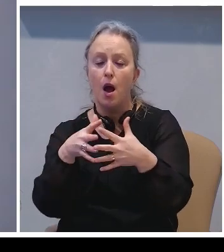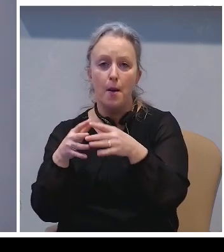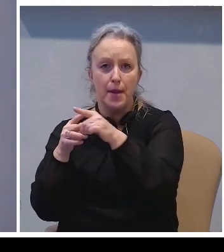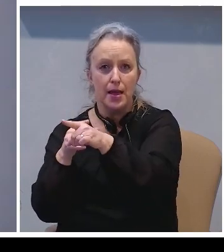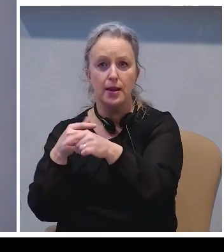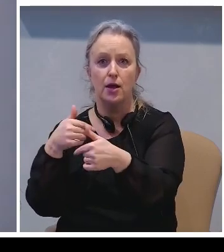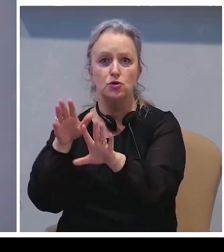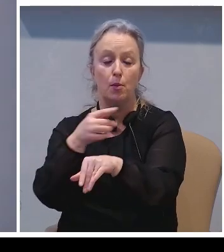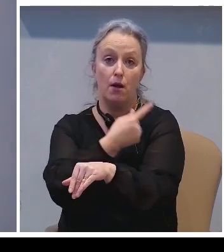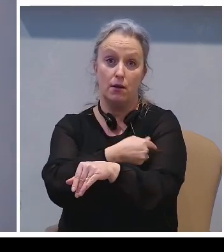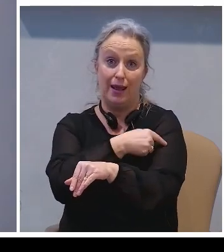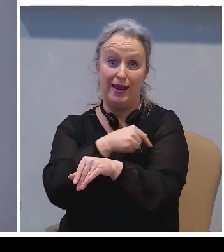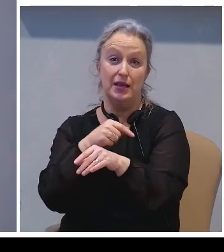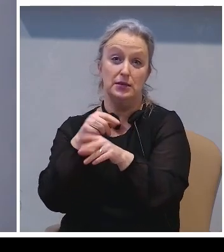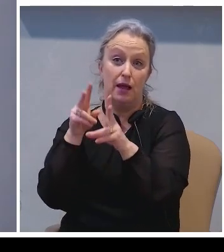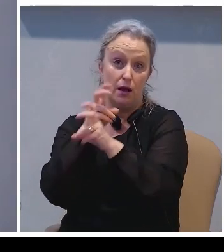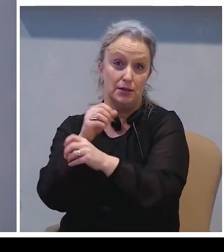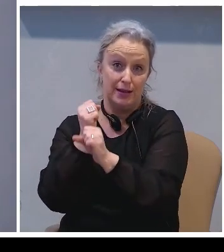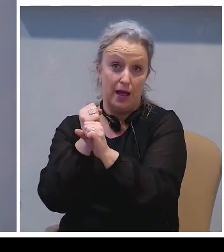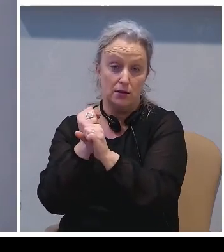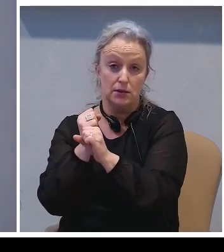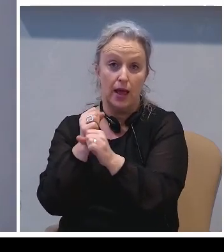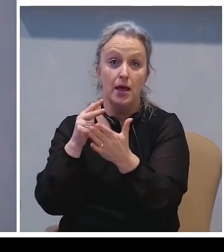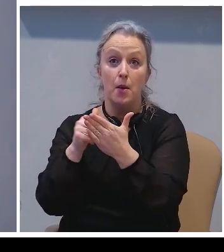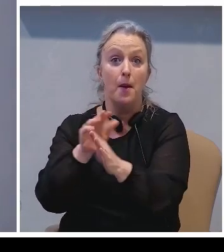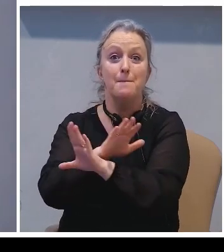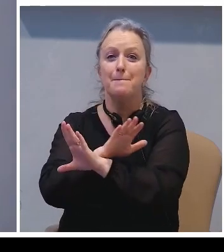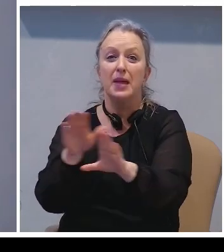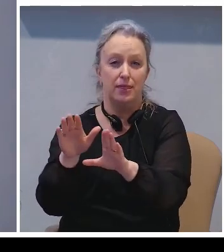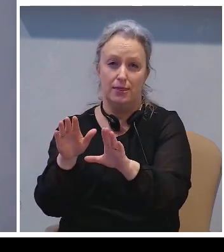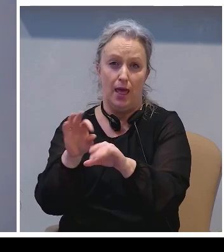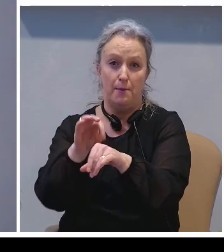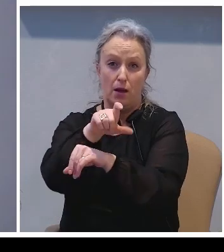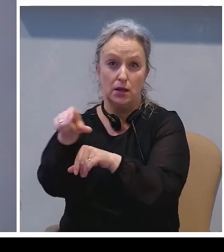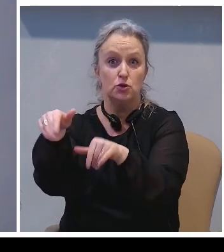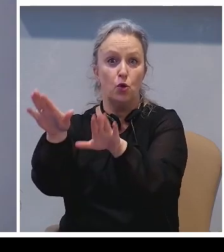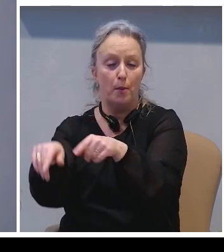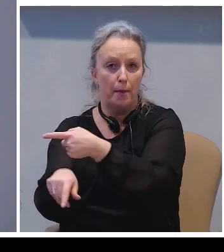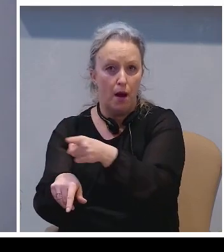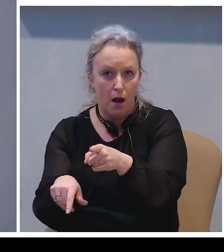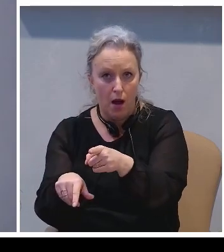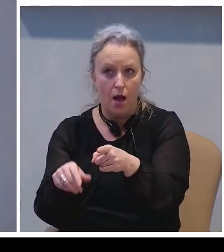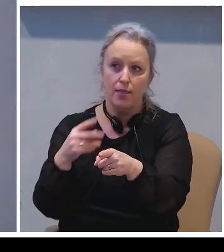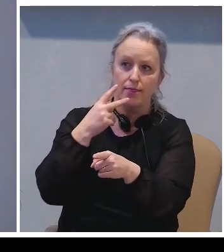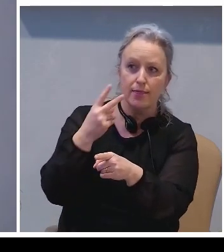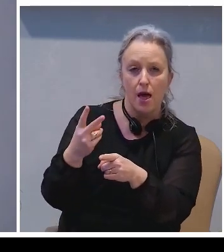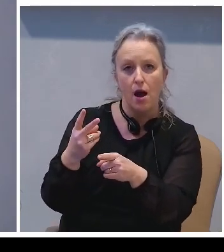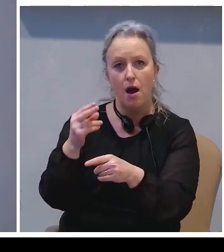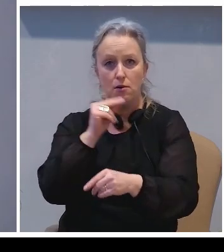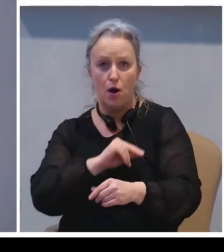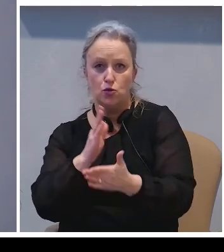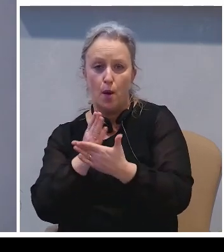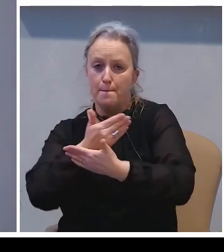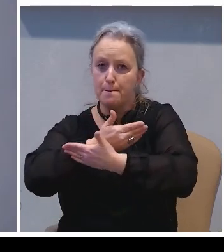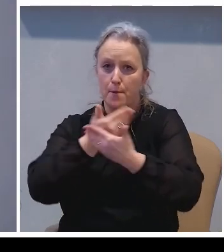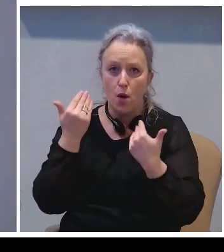they say that this in the US, they are carrying out clinical trials with non-ambulatory patients to see whether